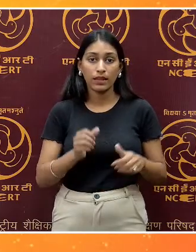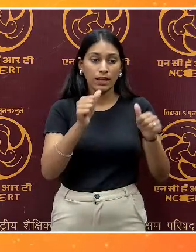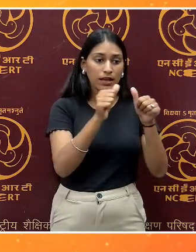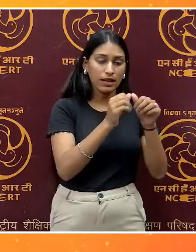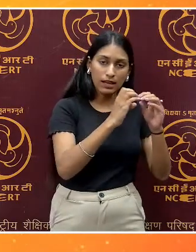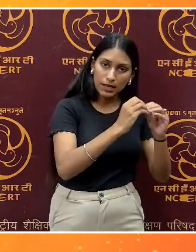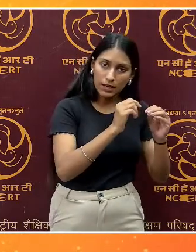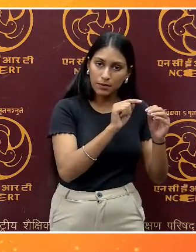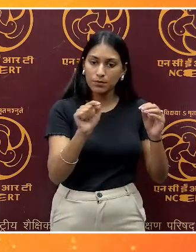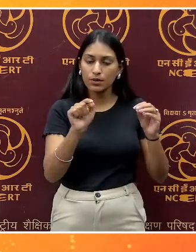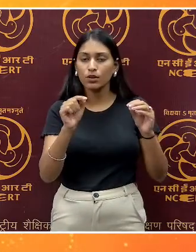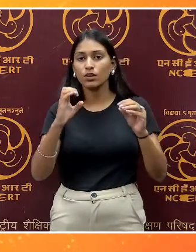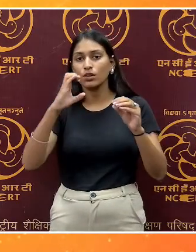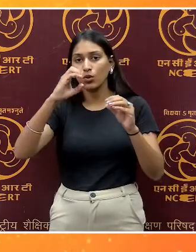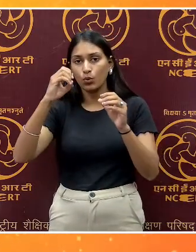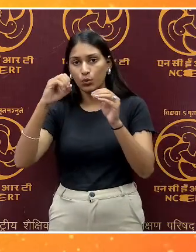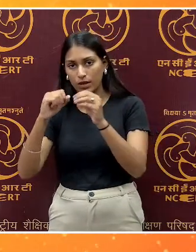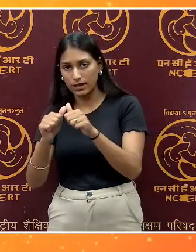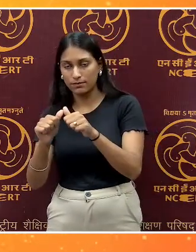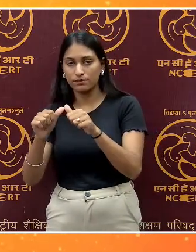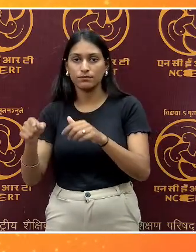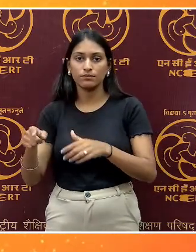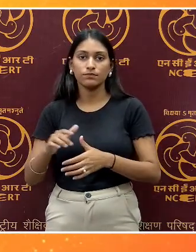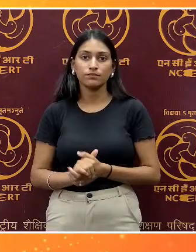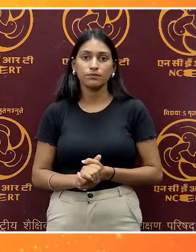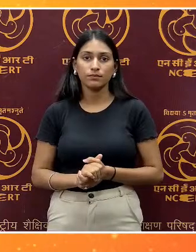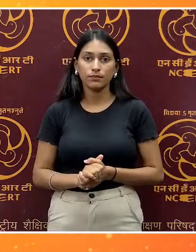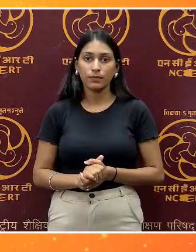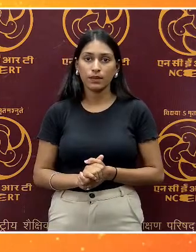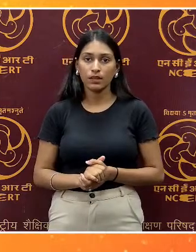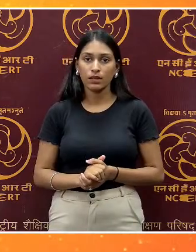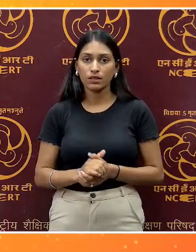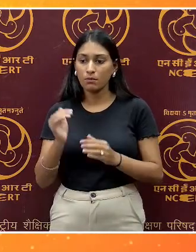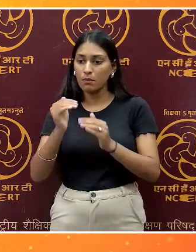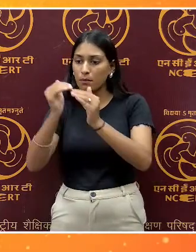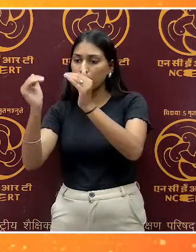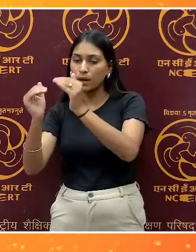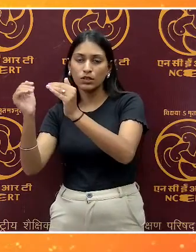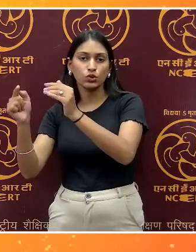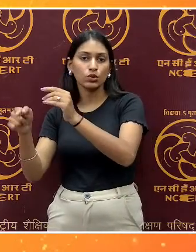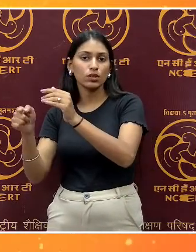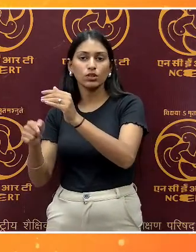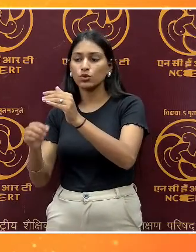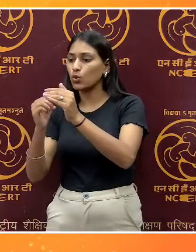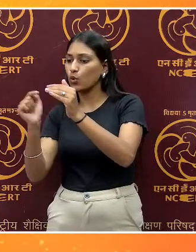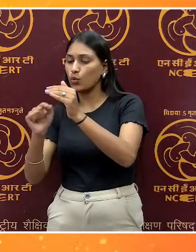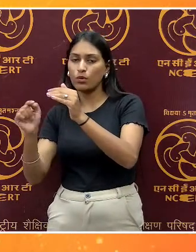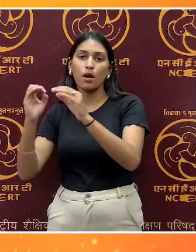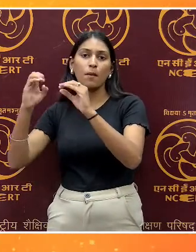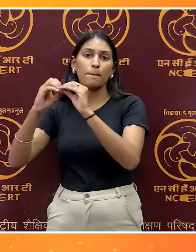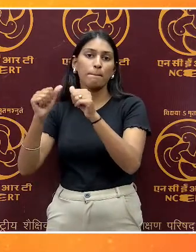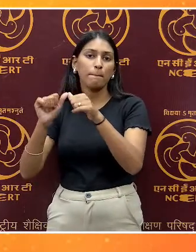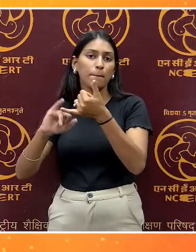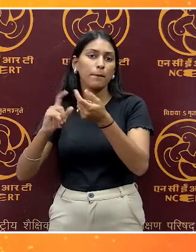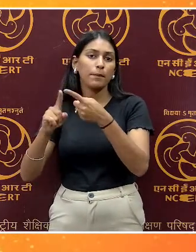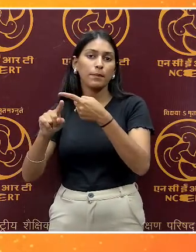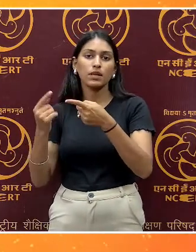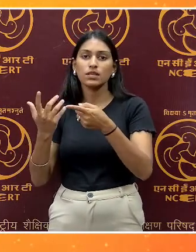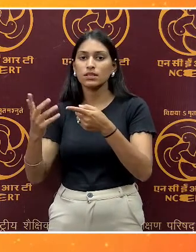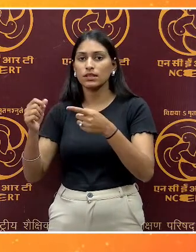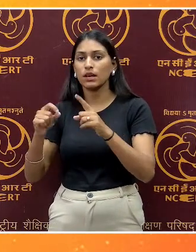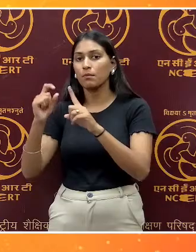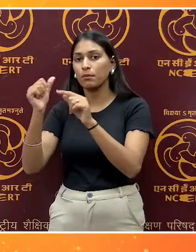over OA, perpendicular over the base. So, you get tangent theta equal to